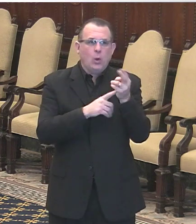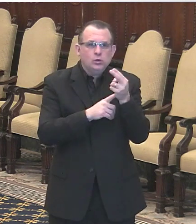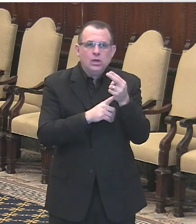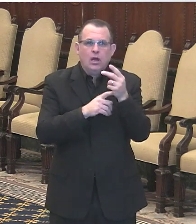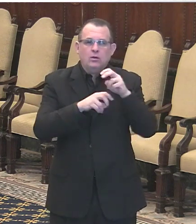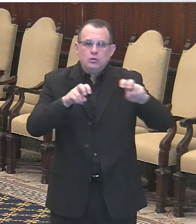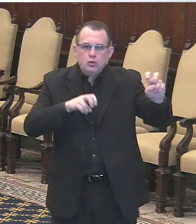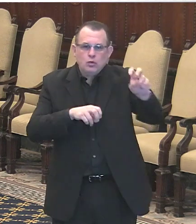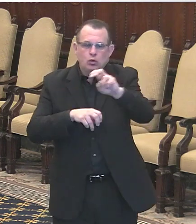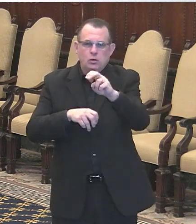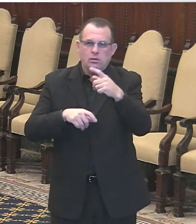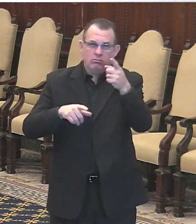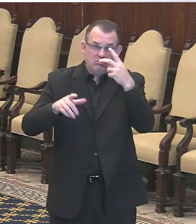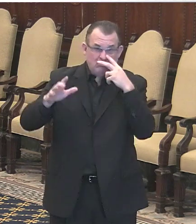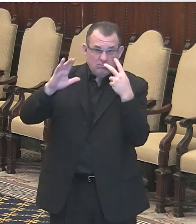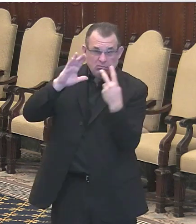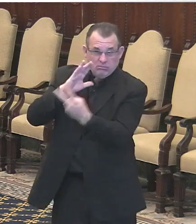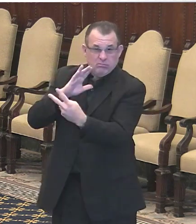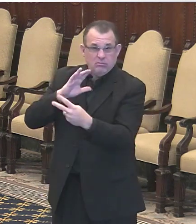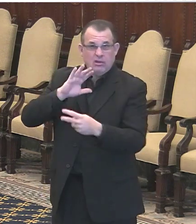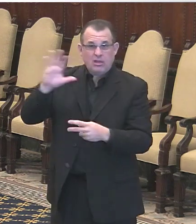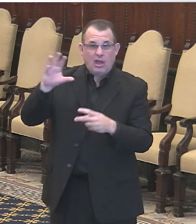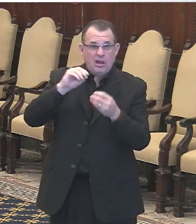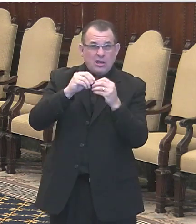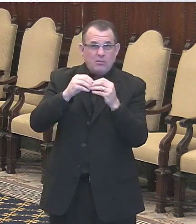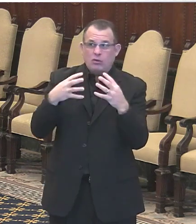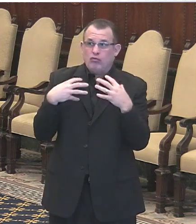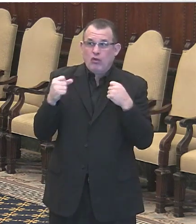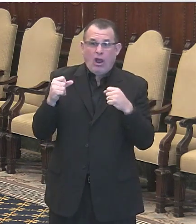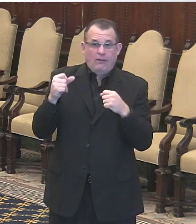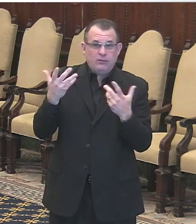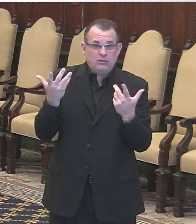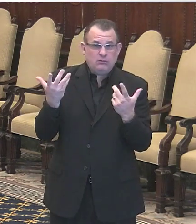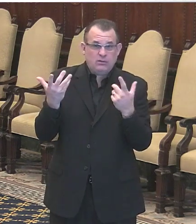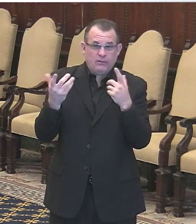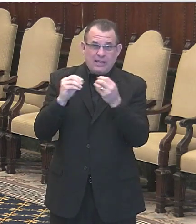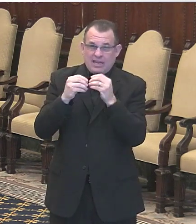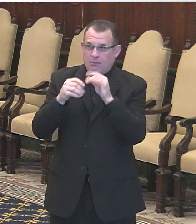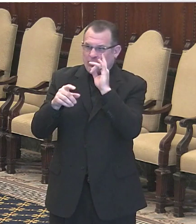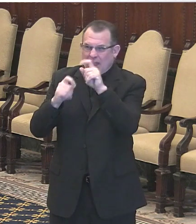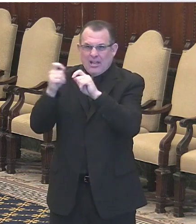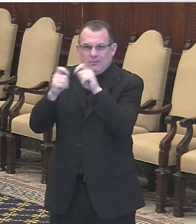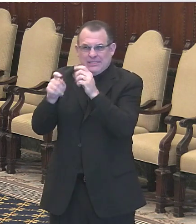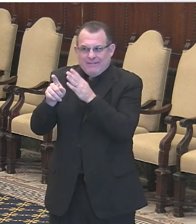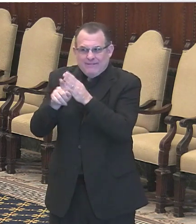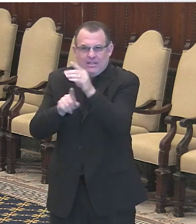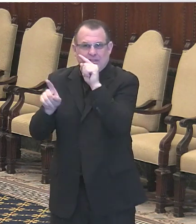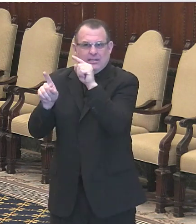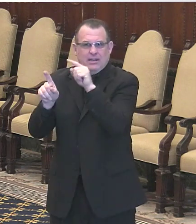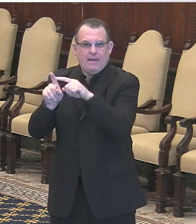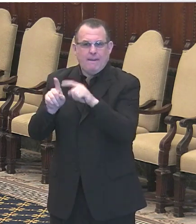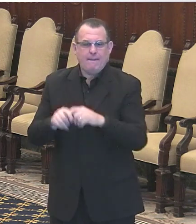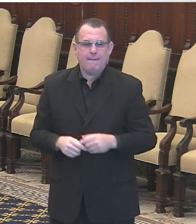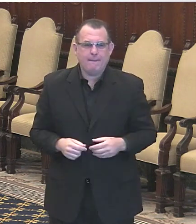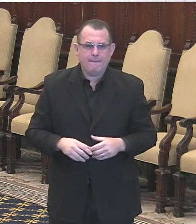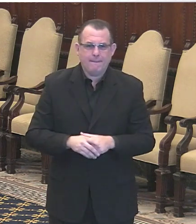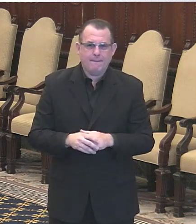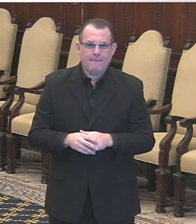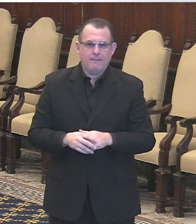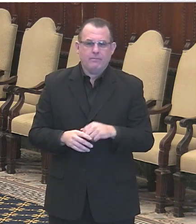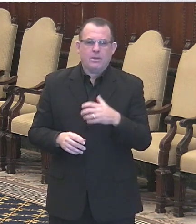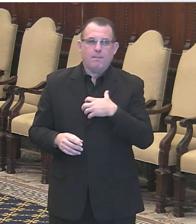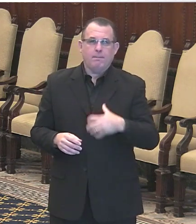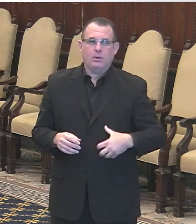the recovery efforts moving forward for those industries in the coming months? This specific issue is